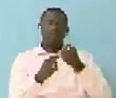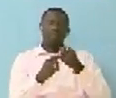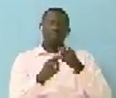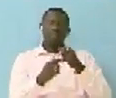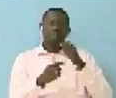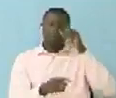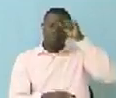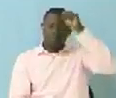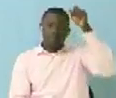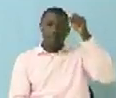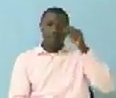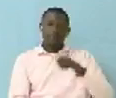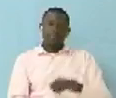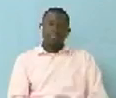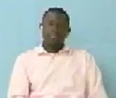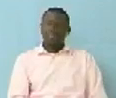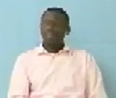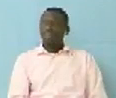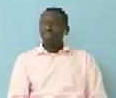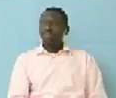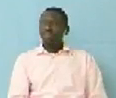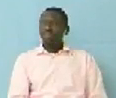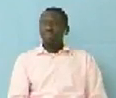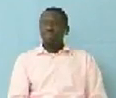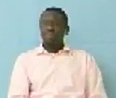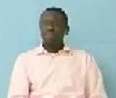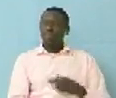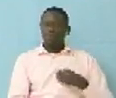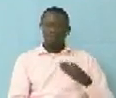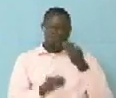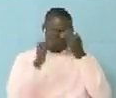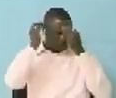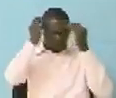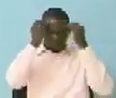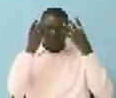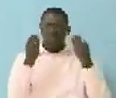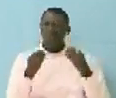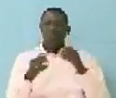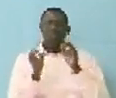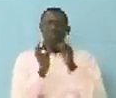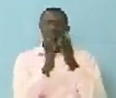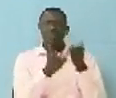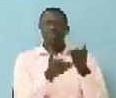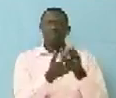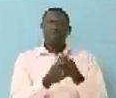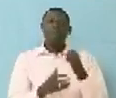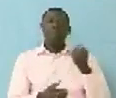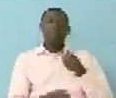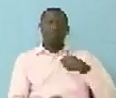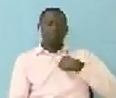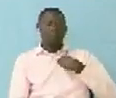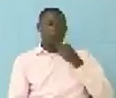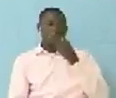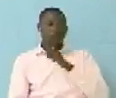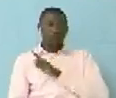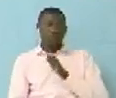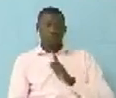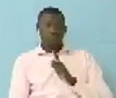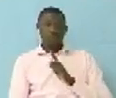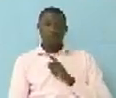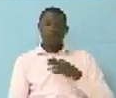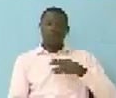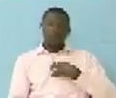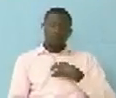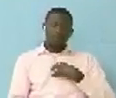I am getting lost as to how to do it. Because I said that we requested for the GRTS